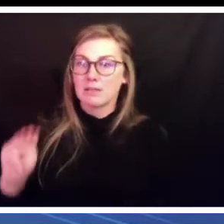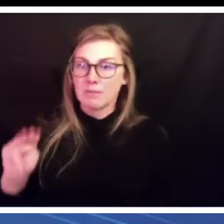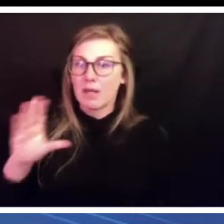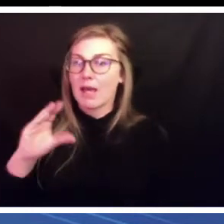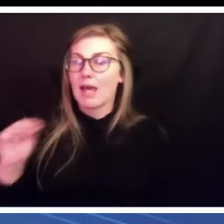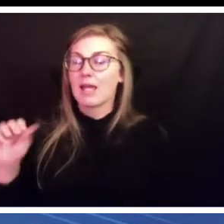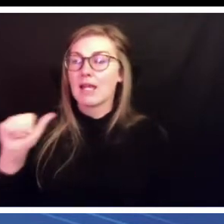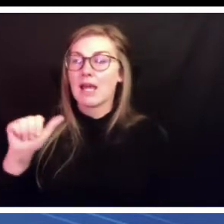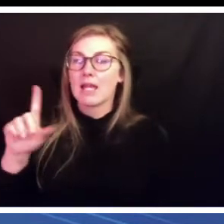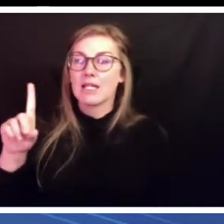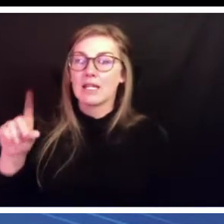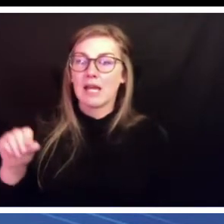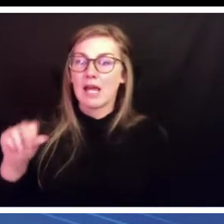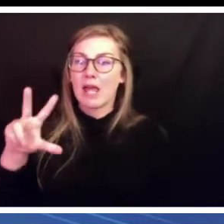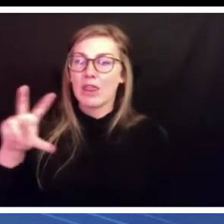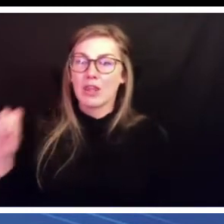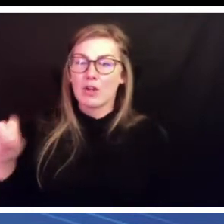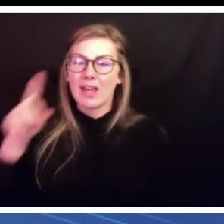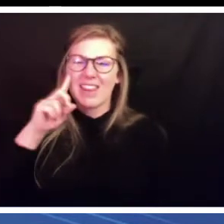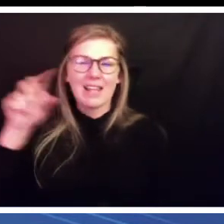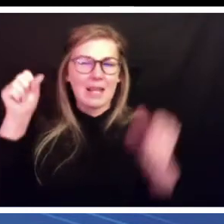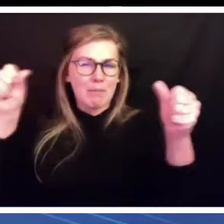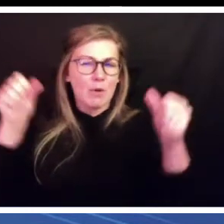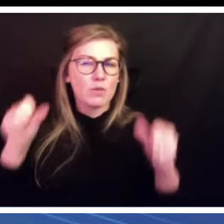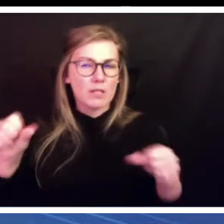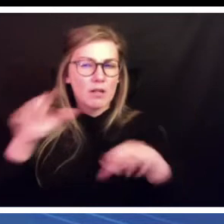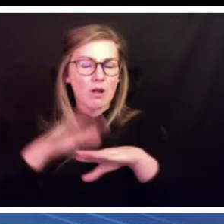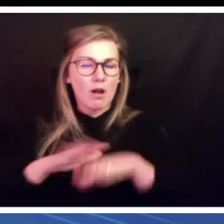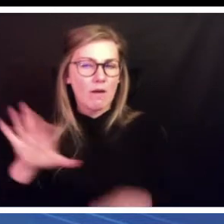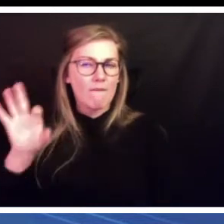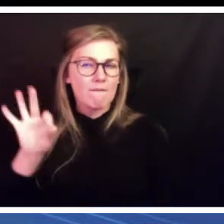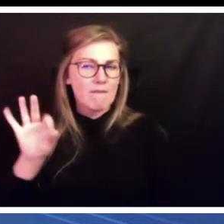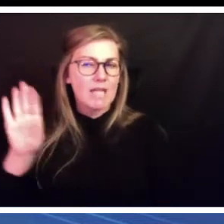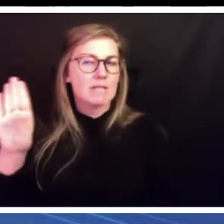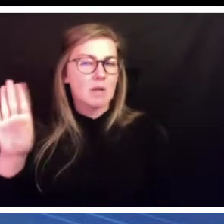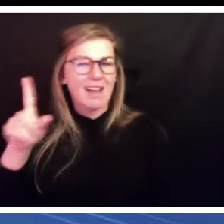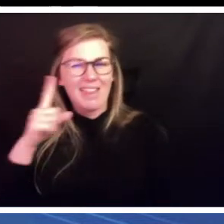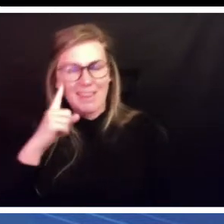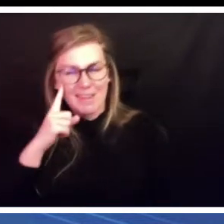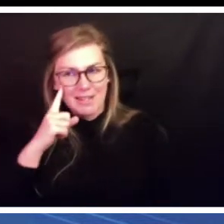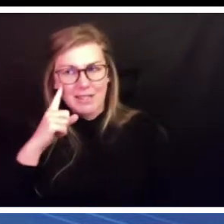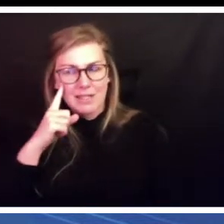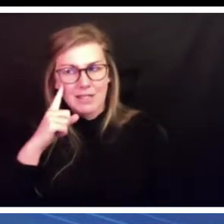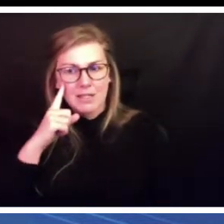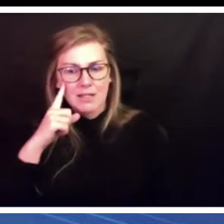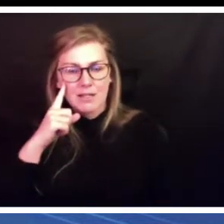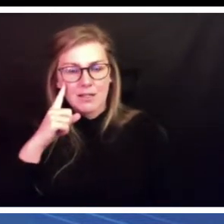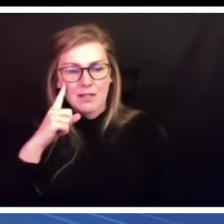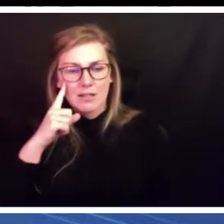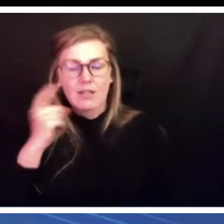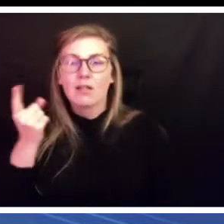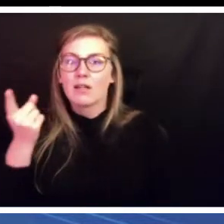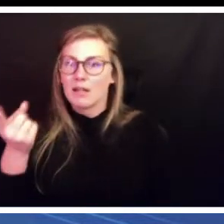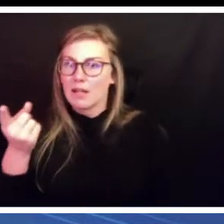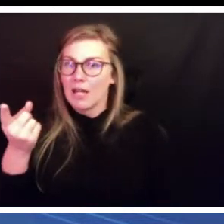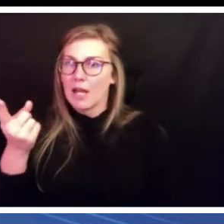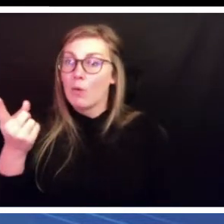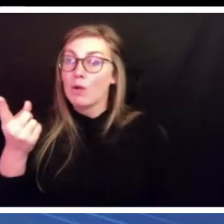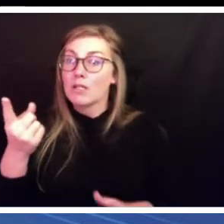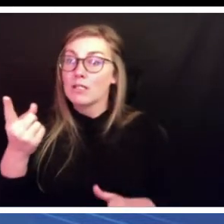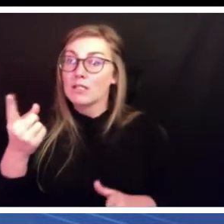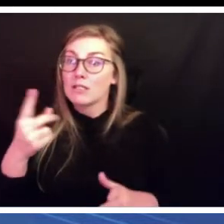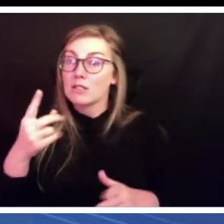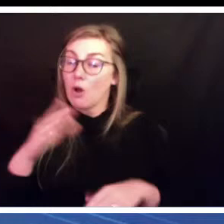it was posted, I believe on Facebook. And it was purposely chosen to have open audio